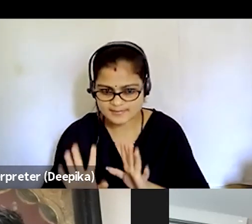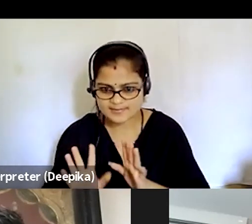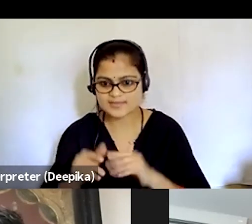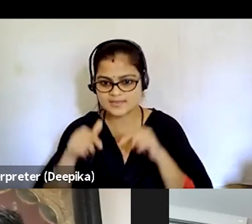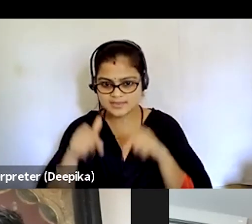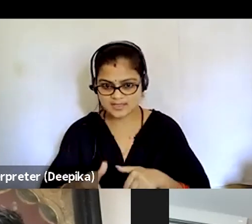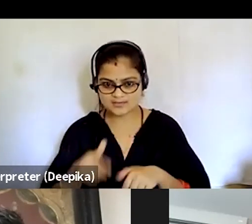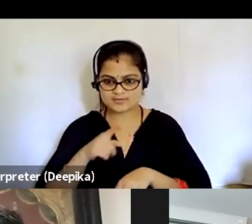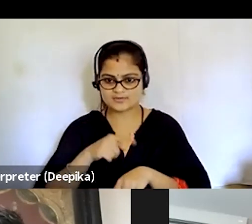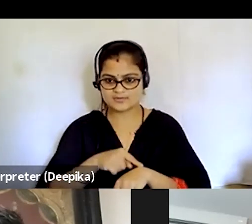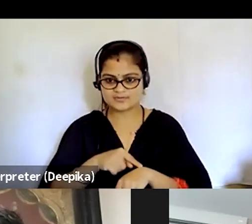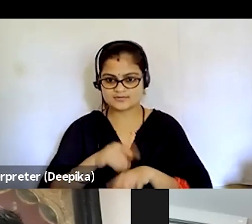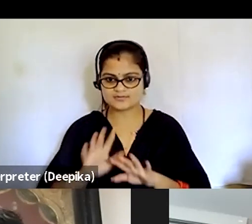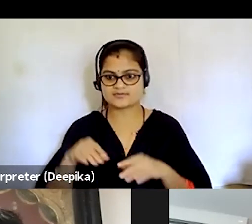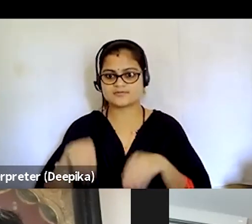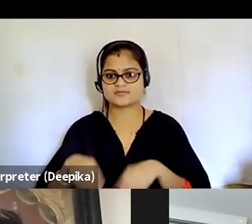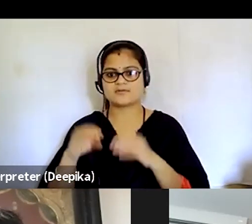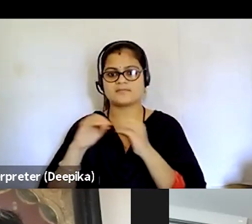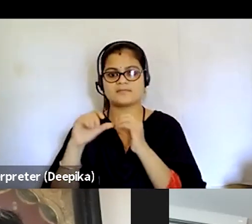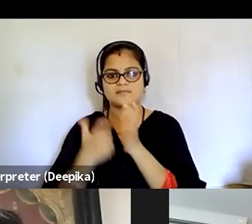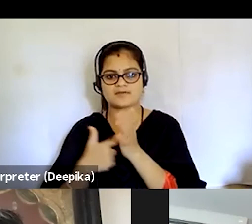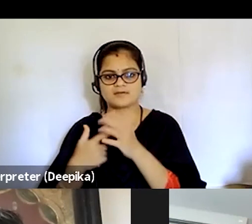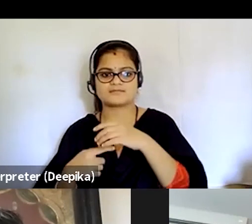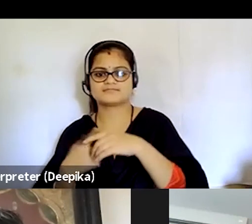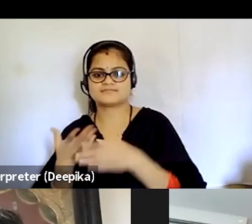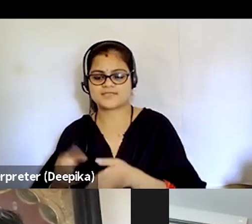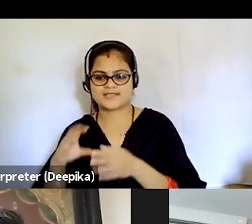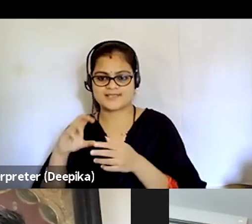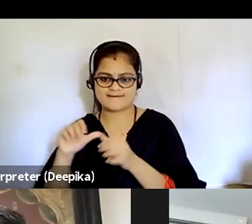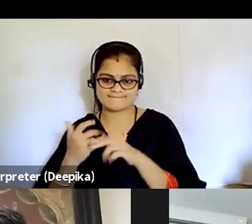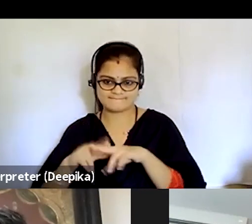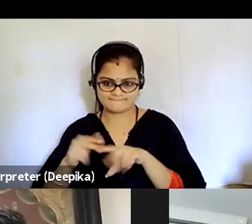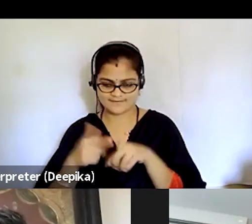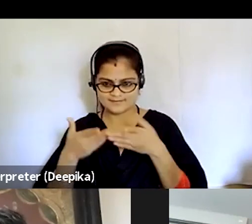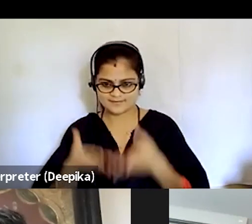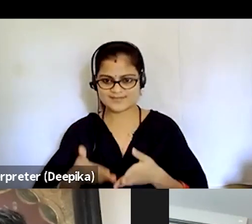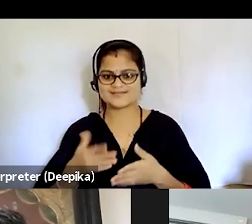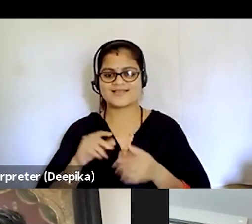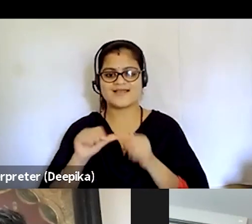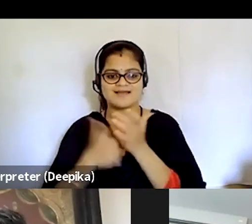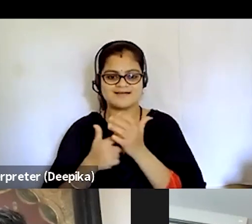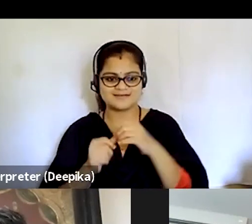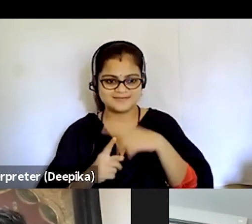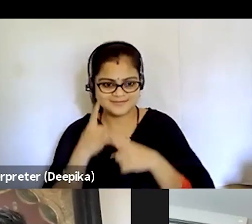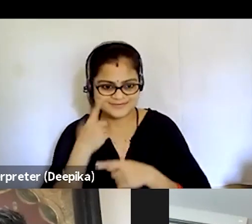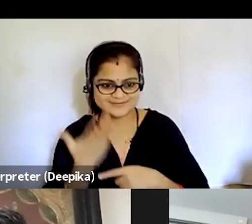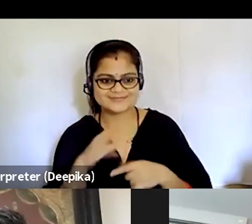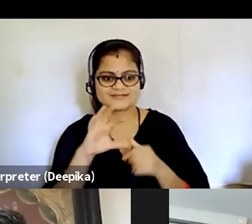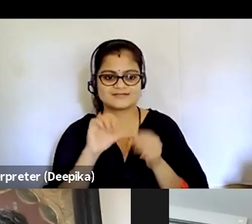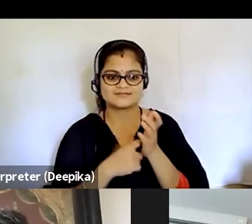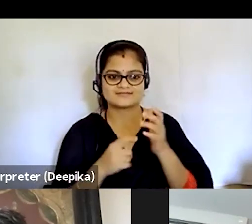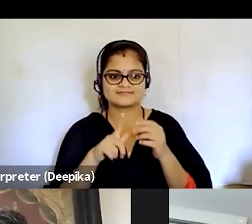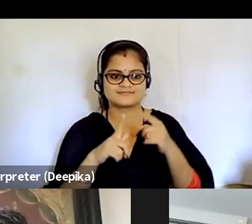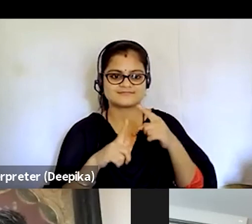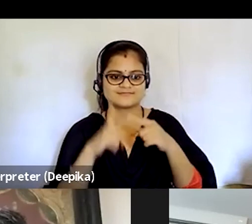now, with my own bar and cafe, which is getting good traction thanks to Aarti, she's doing the curation for that.